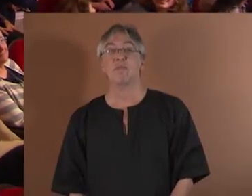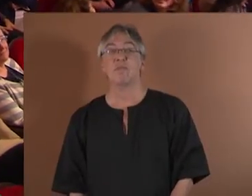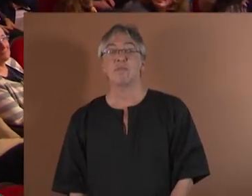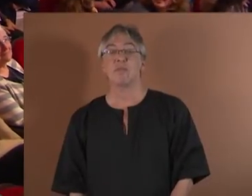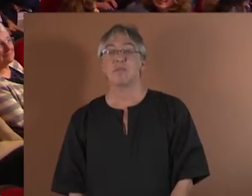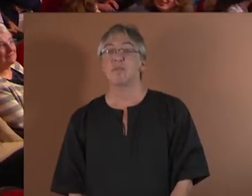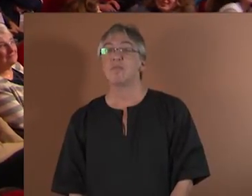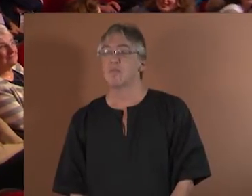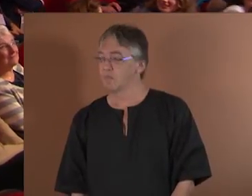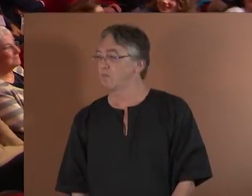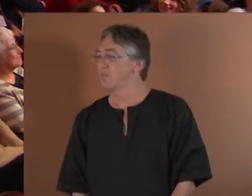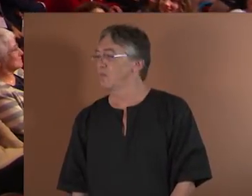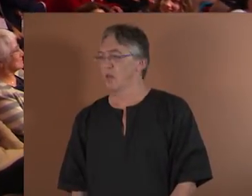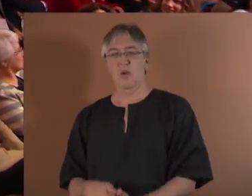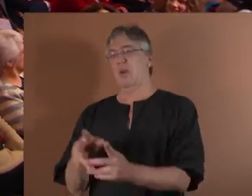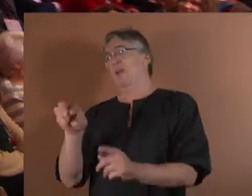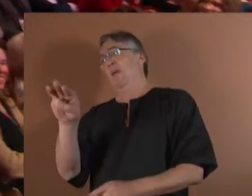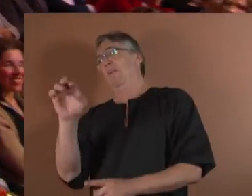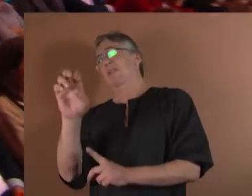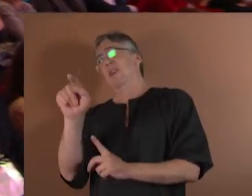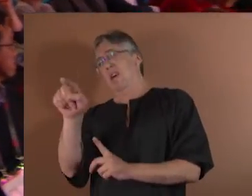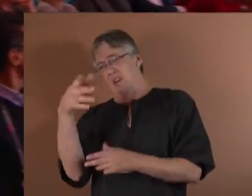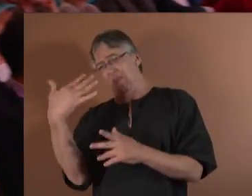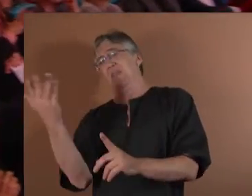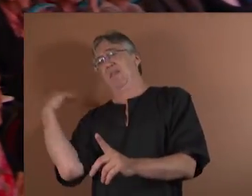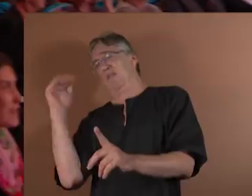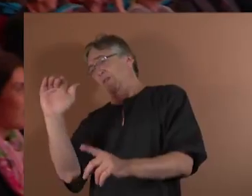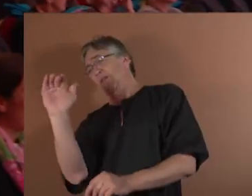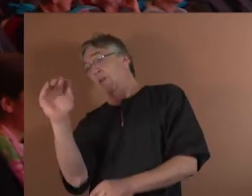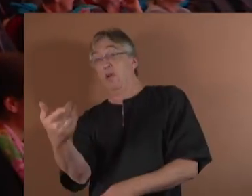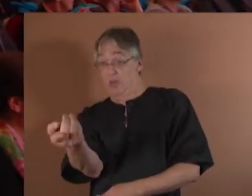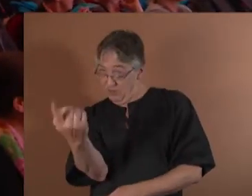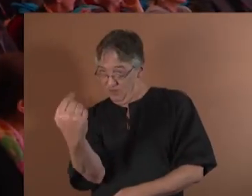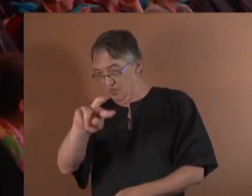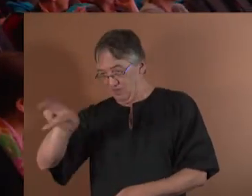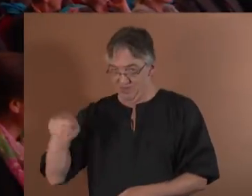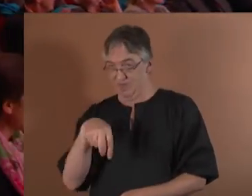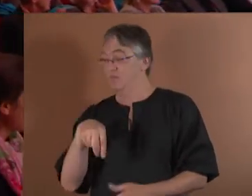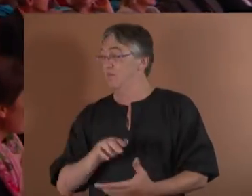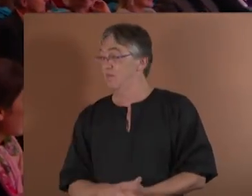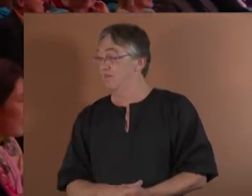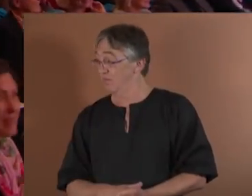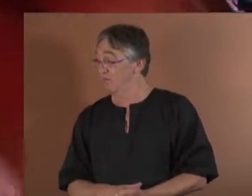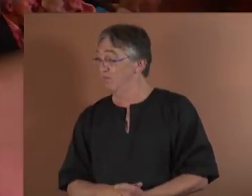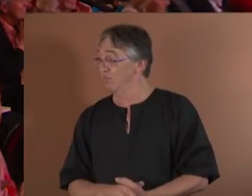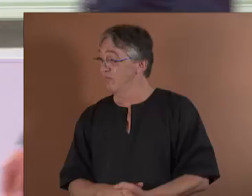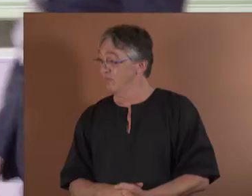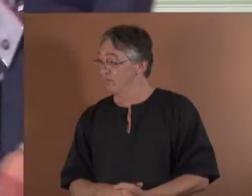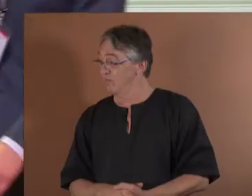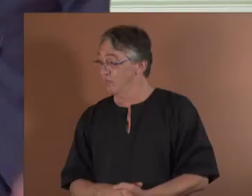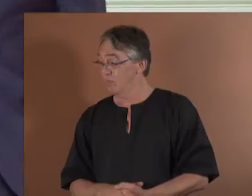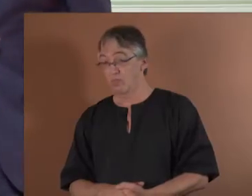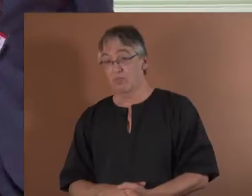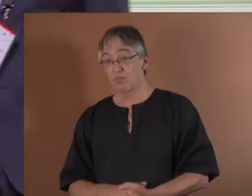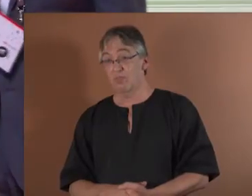Don't be shy, you are prearranged... ...so who gets... ...come onstage, stand here... ...face the crowd... ...look